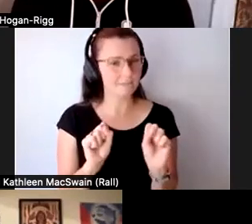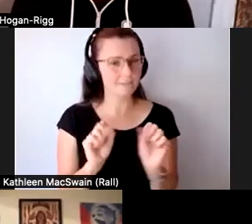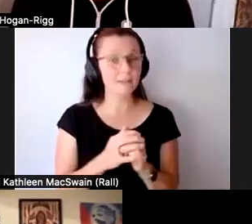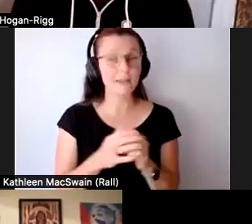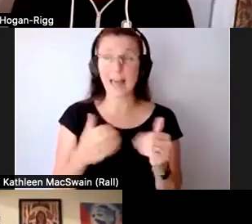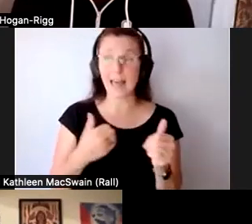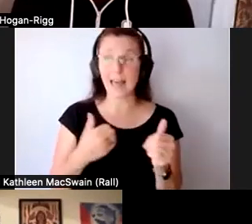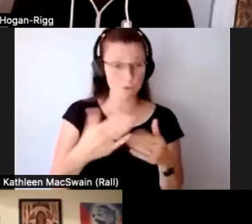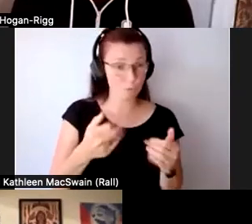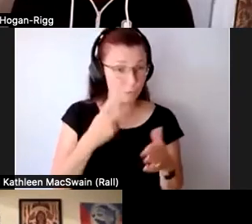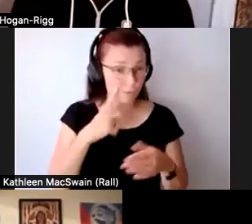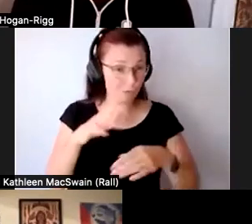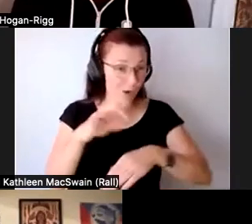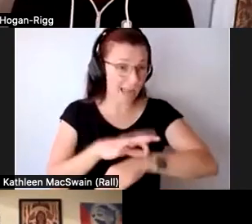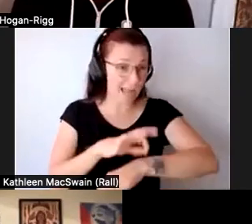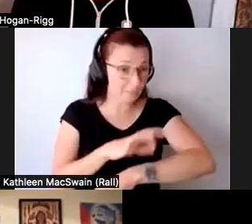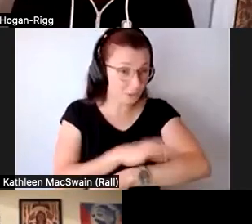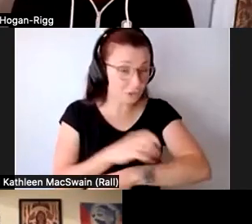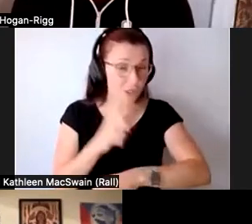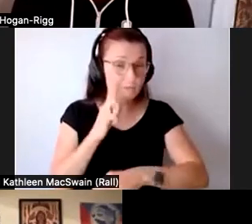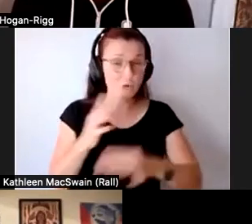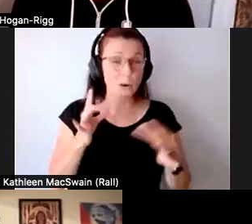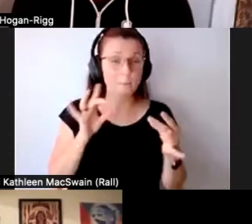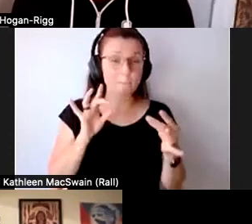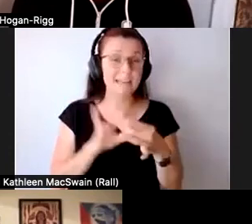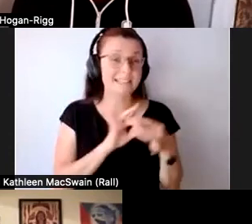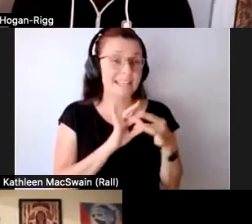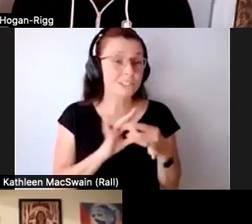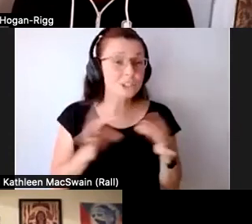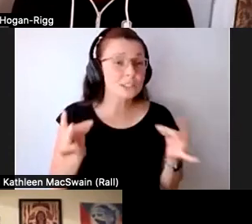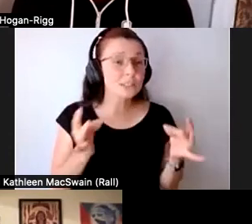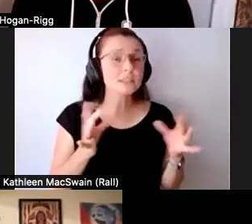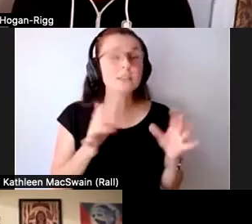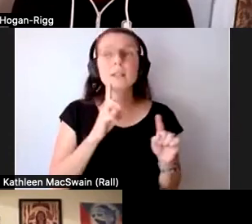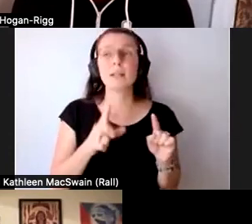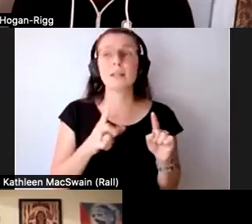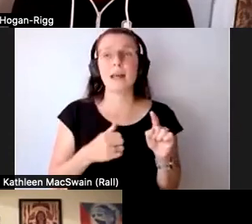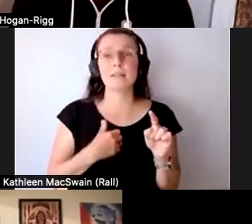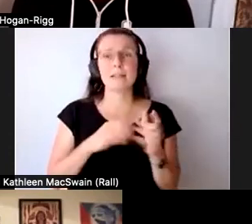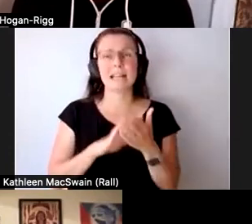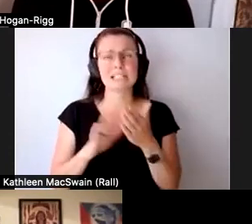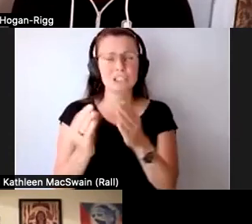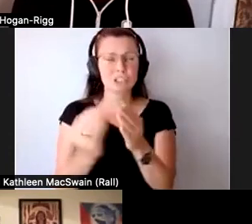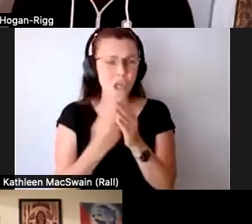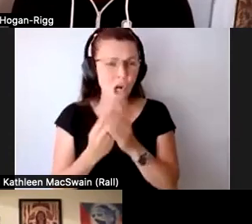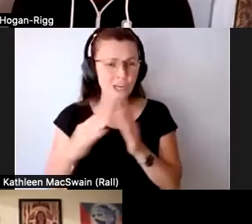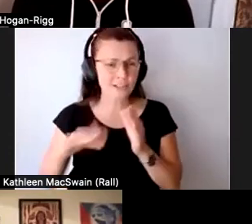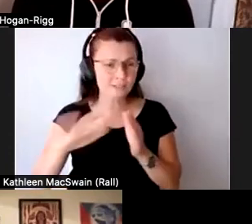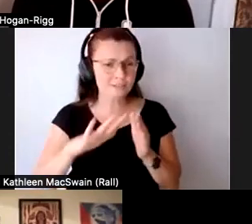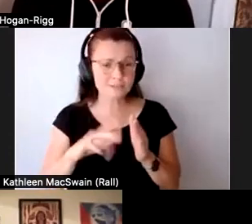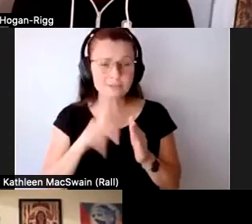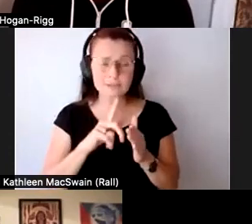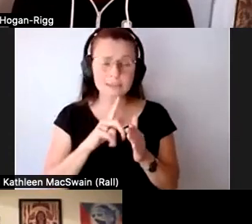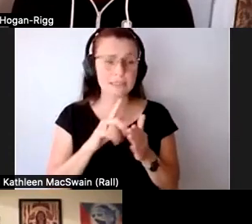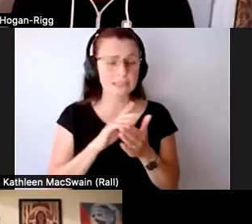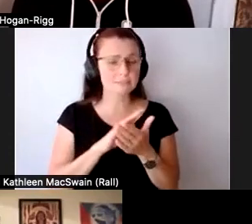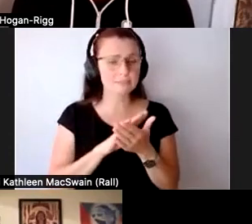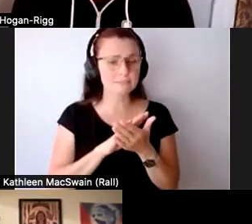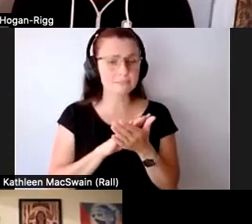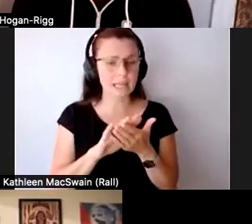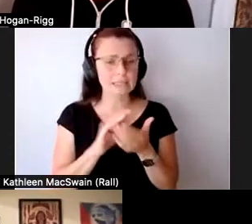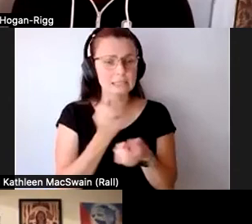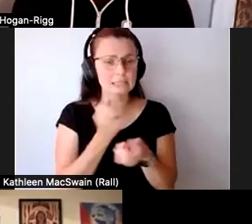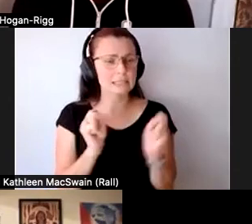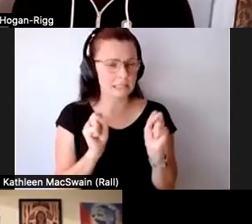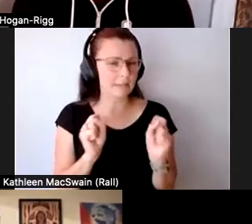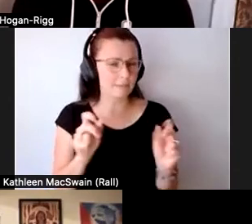the meditation room, like there was an outside garden, like it was a place where people could feel safe. And I think that is